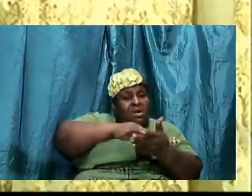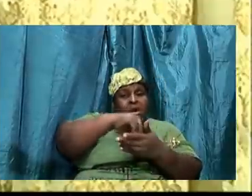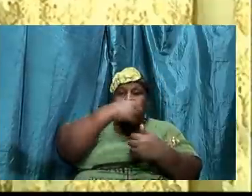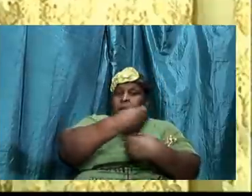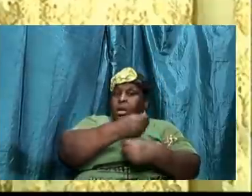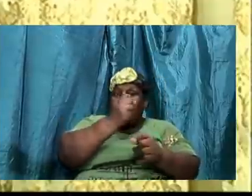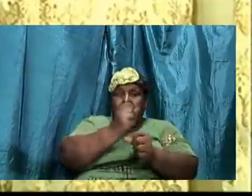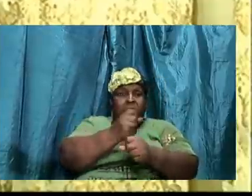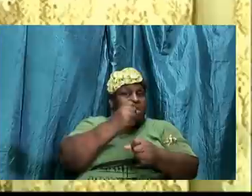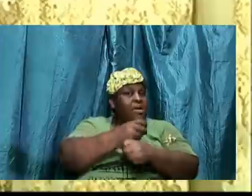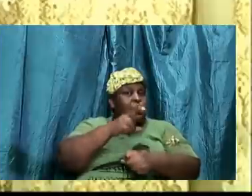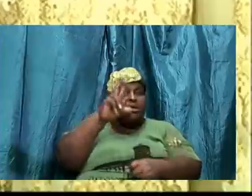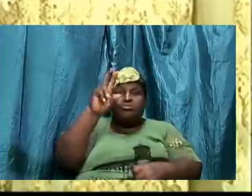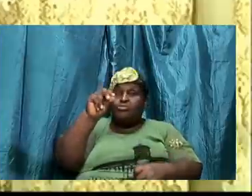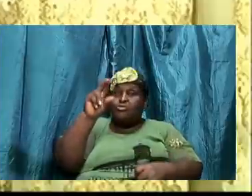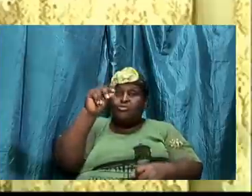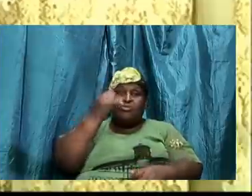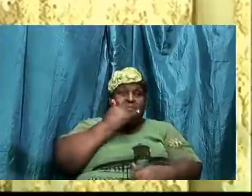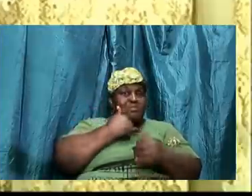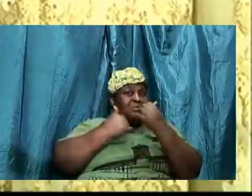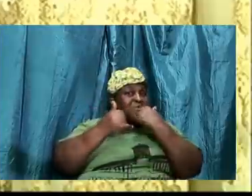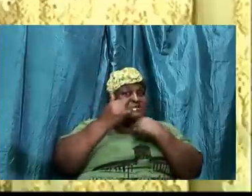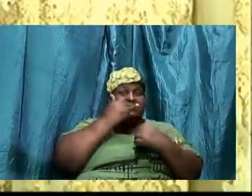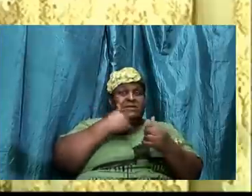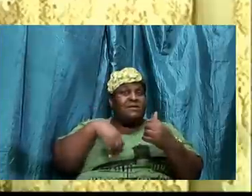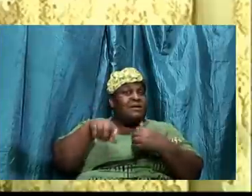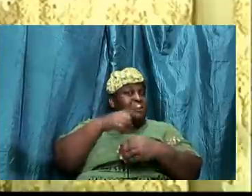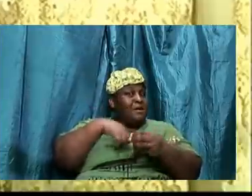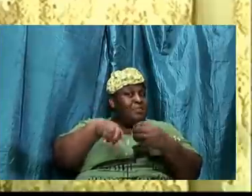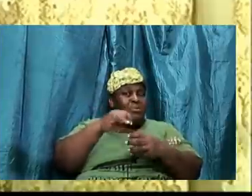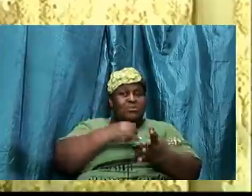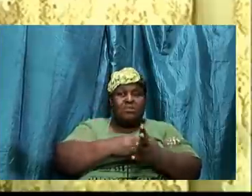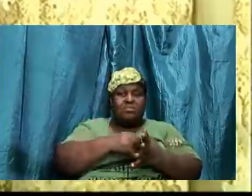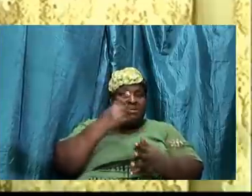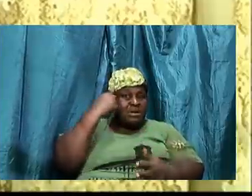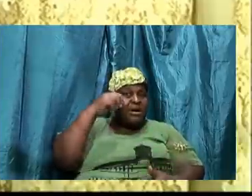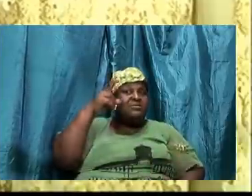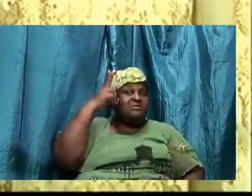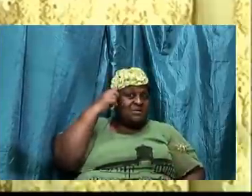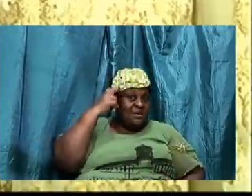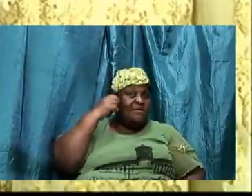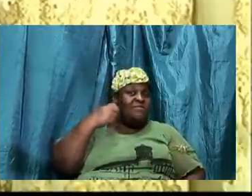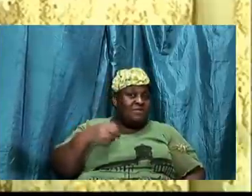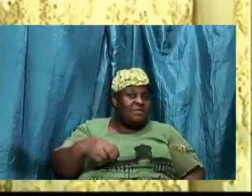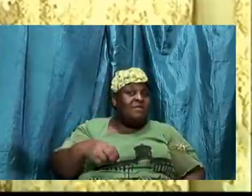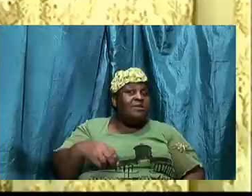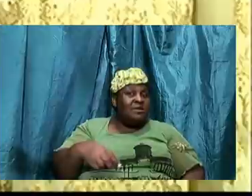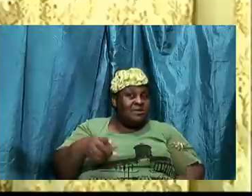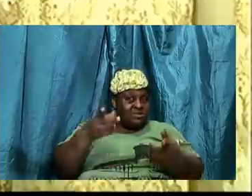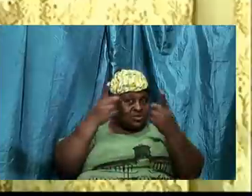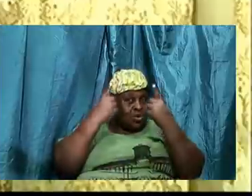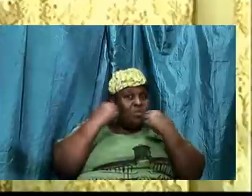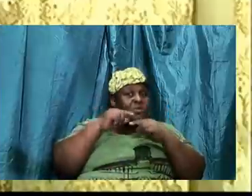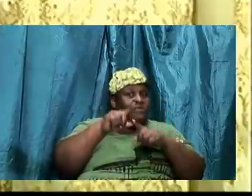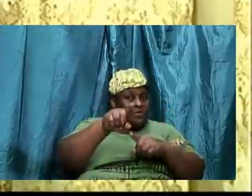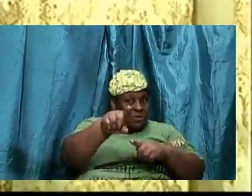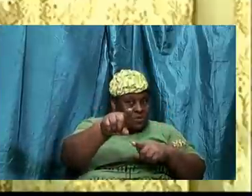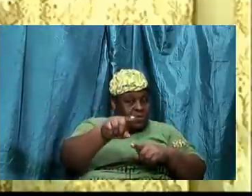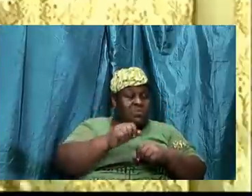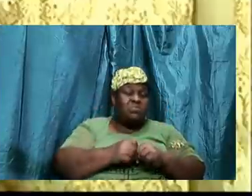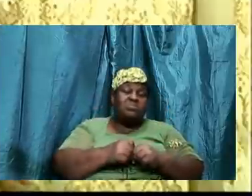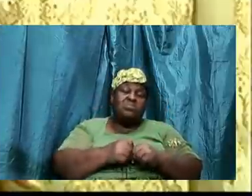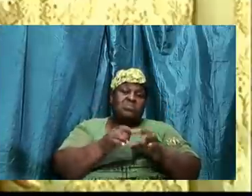the adversary is coming at you. The Bible tells us, hallelujah, that we are to be sober